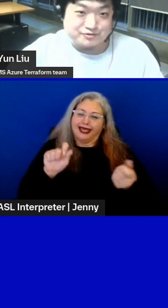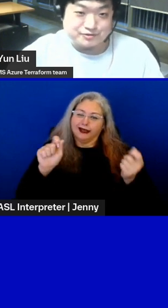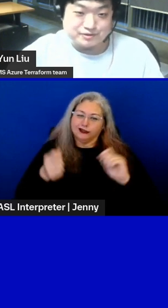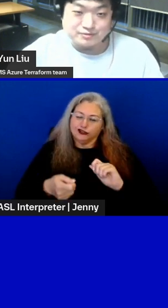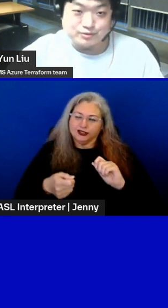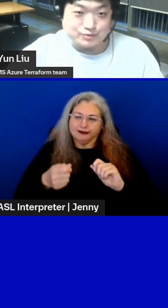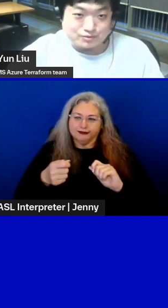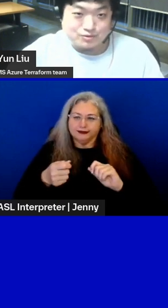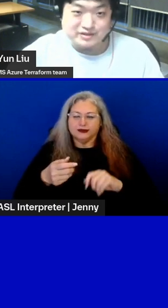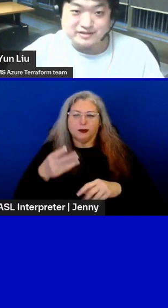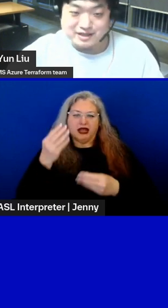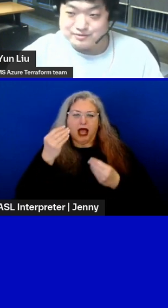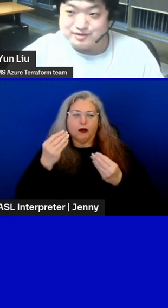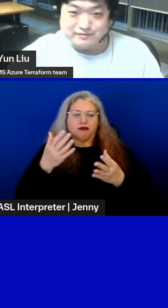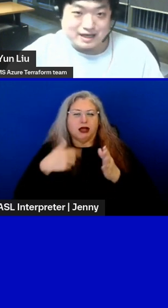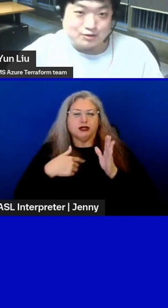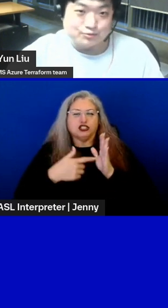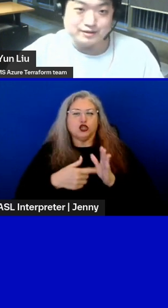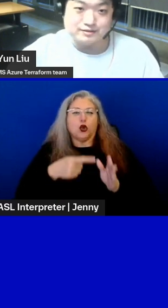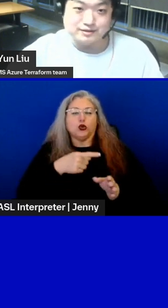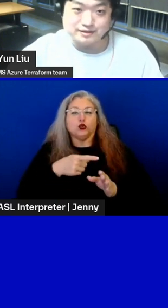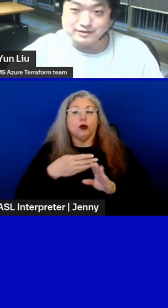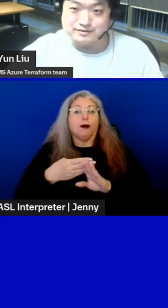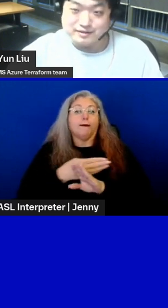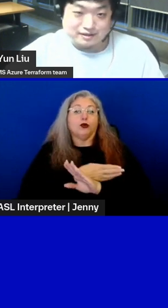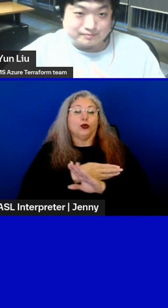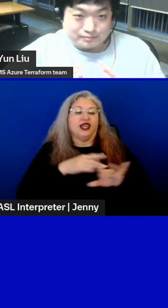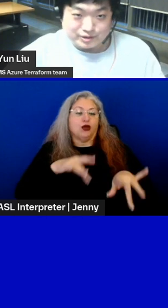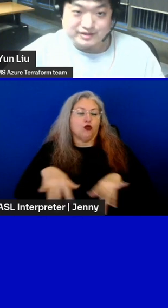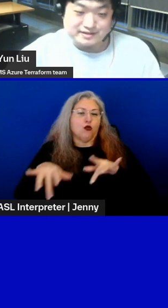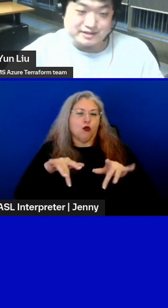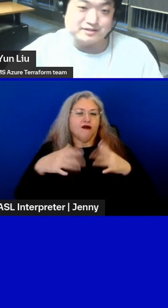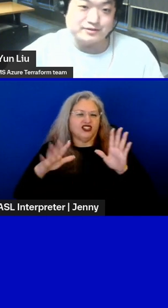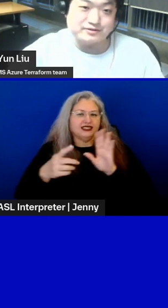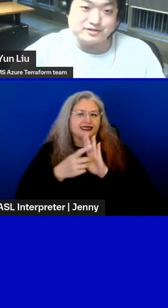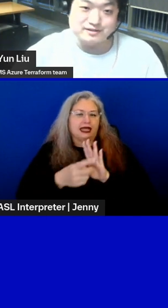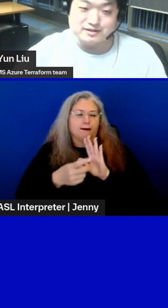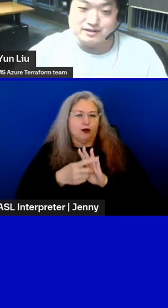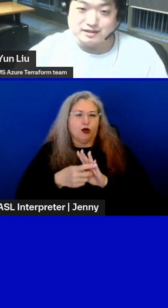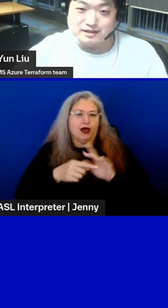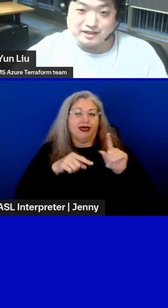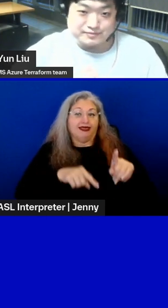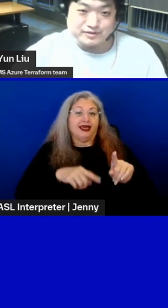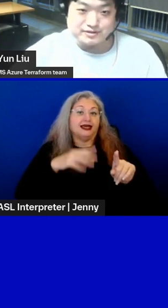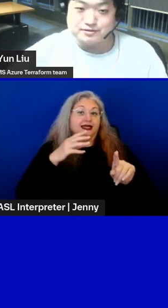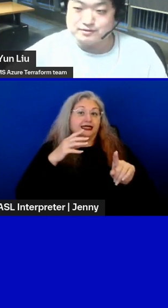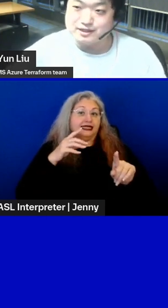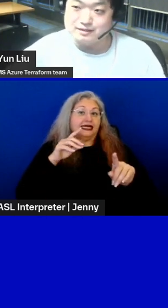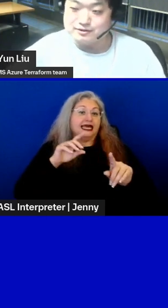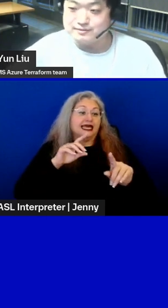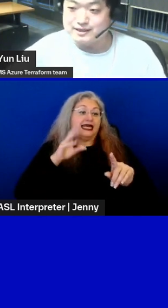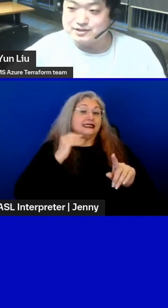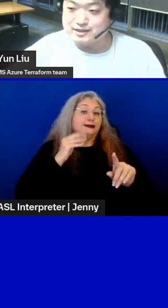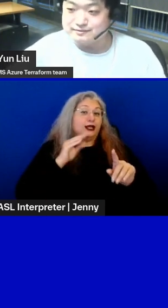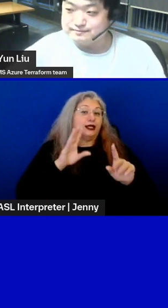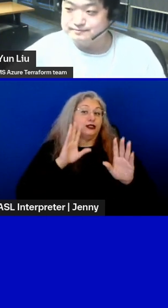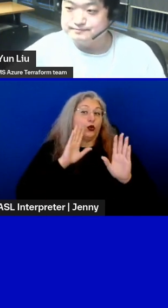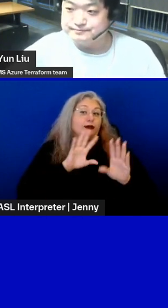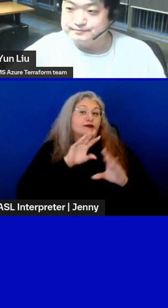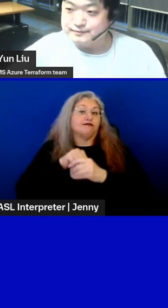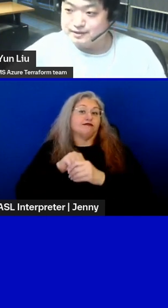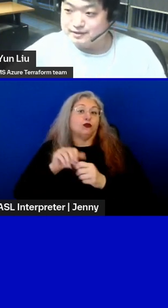gonna show you a pre-recorded demo of how we are gonna bring this experience to GitHub Copilot